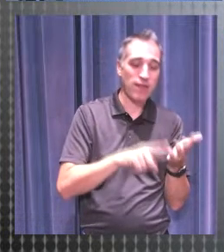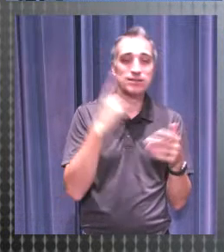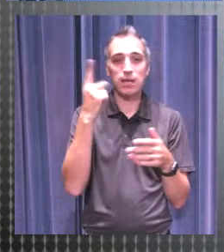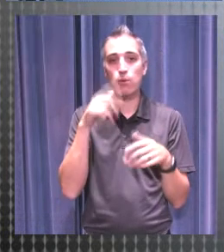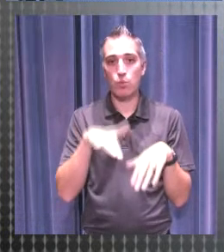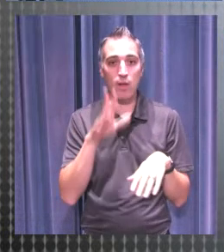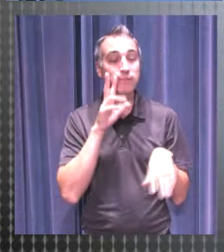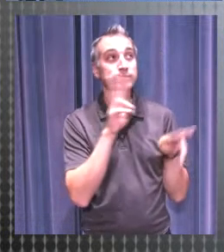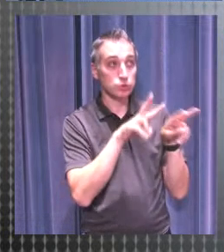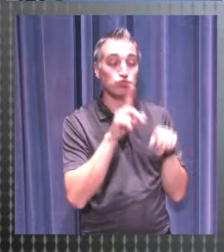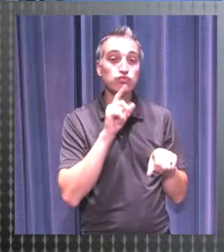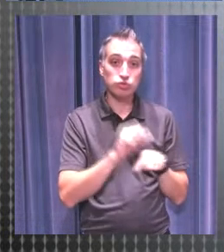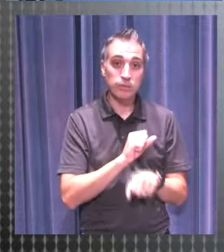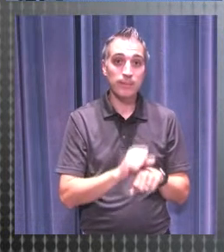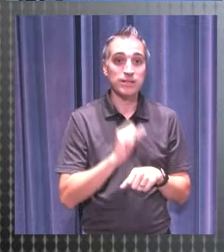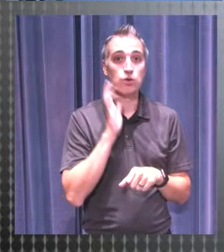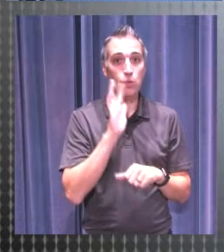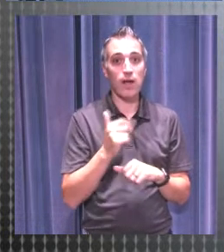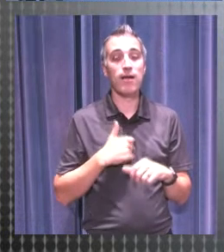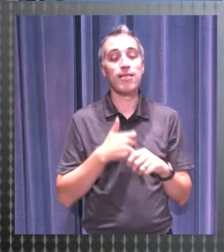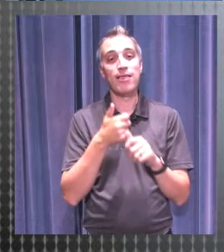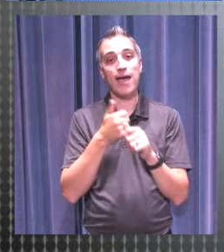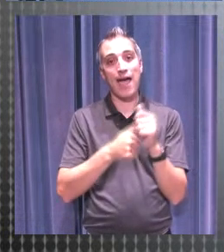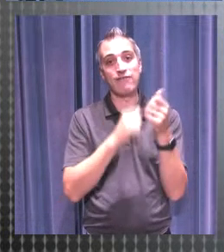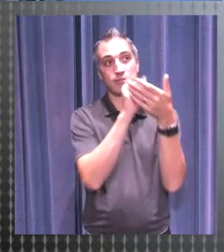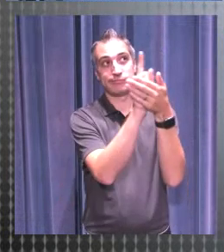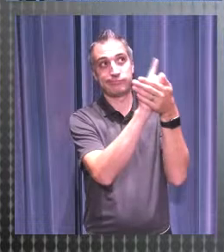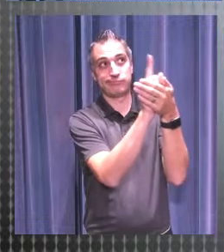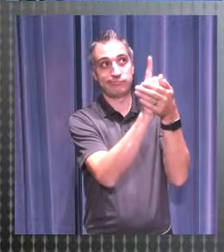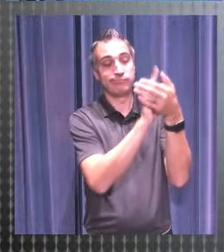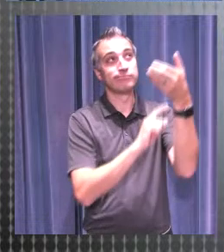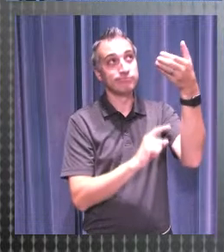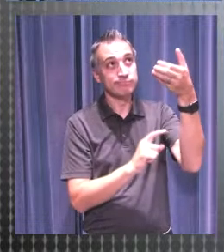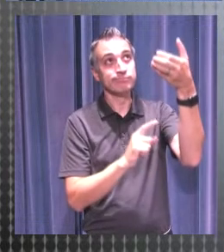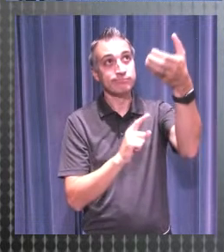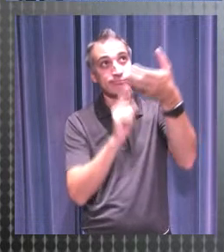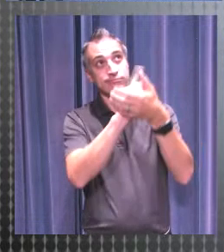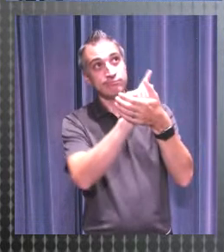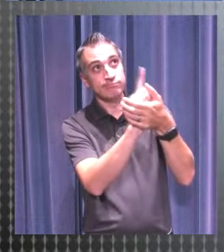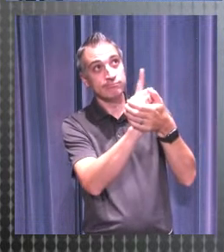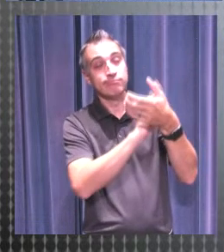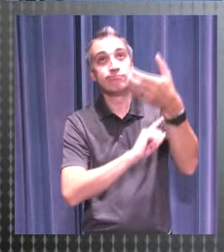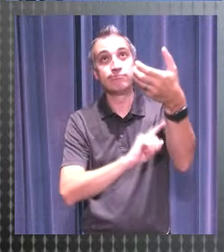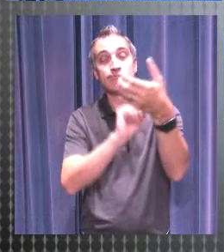literally go around and take readings at each of the locations. Mott has had, this is something